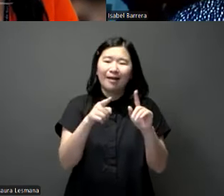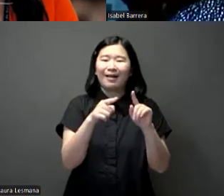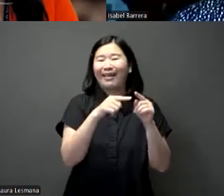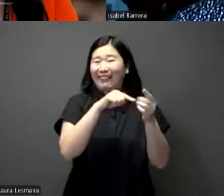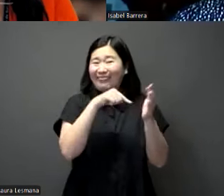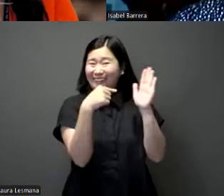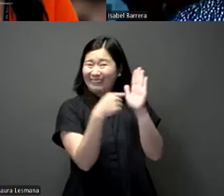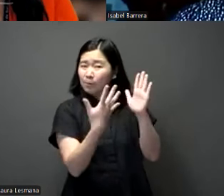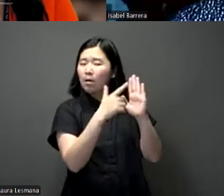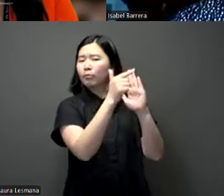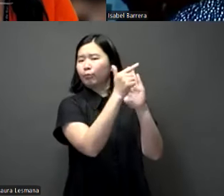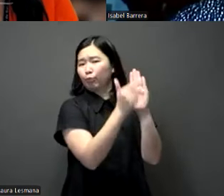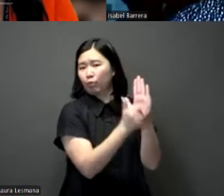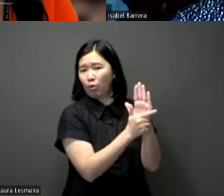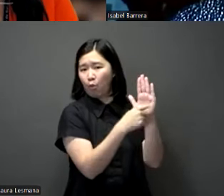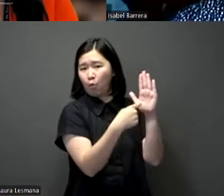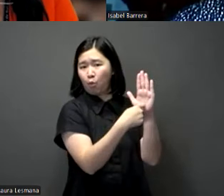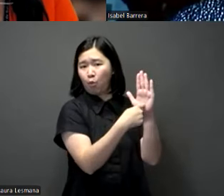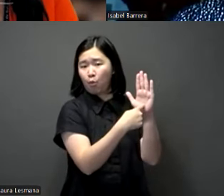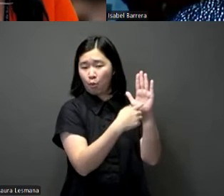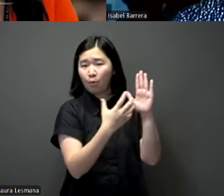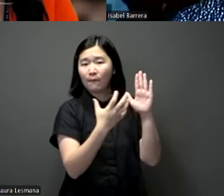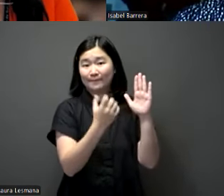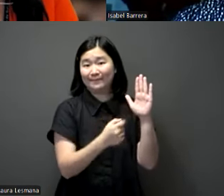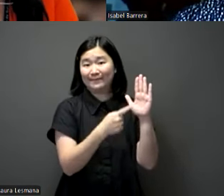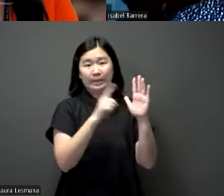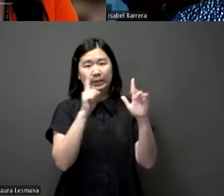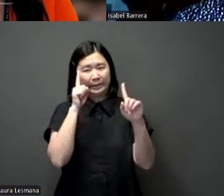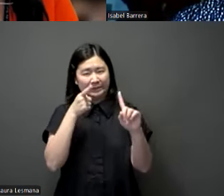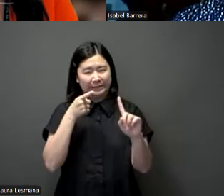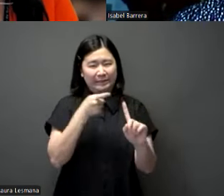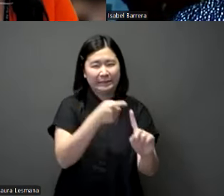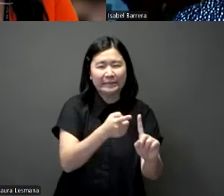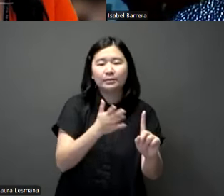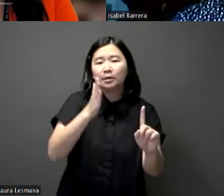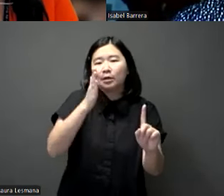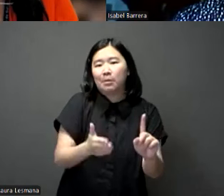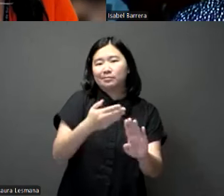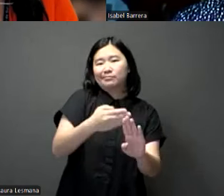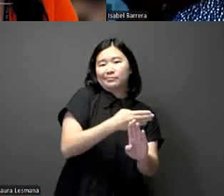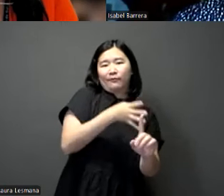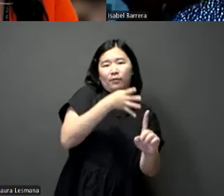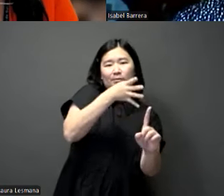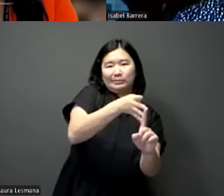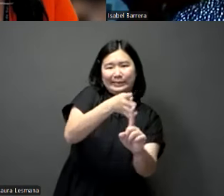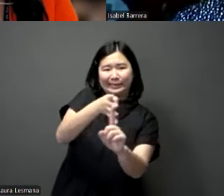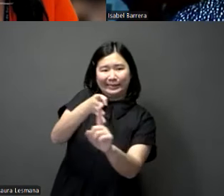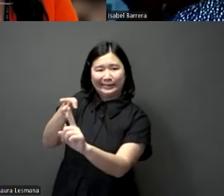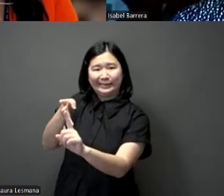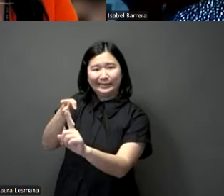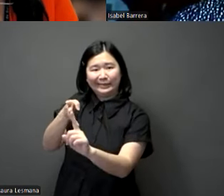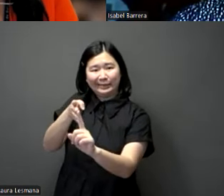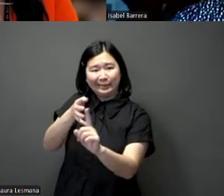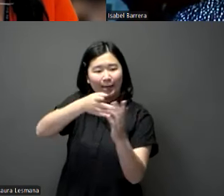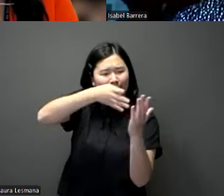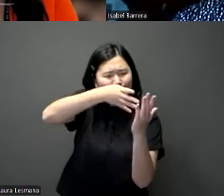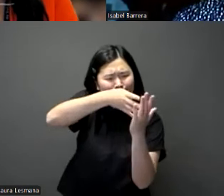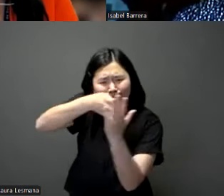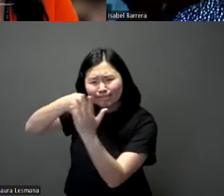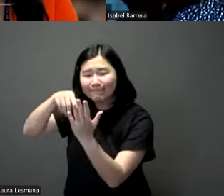yes, treatment is guaranteed with different levels of treatments. For example, with